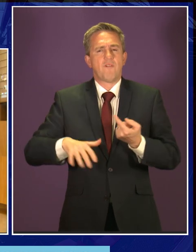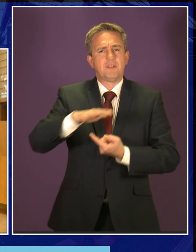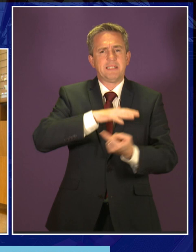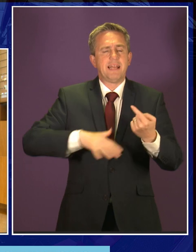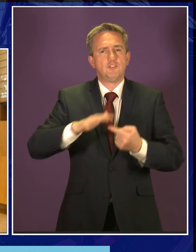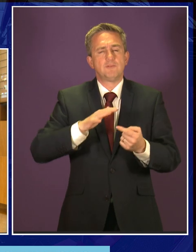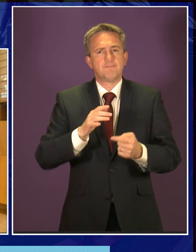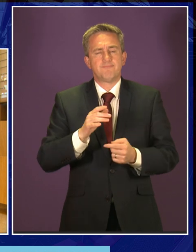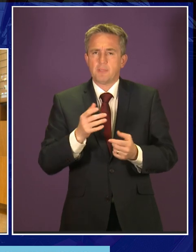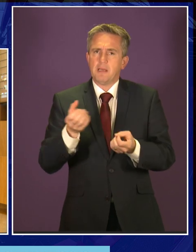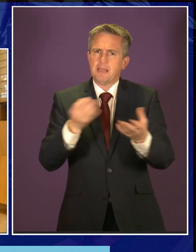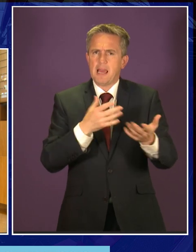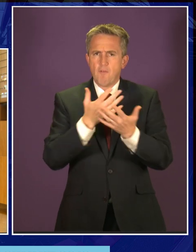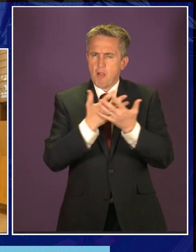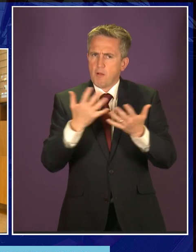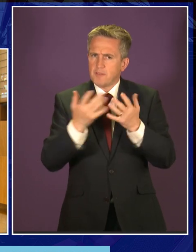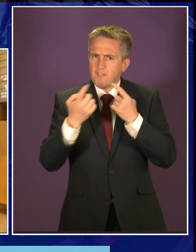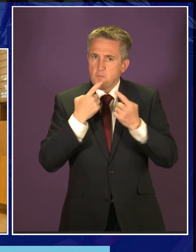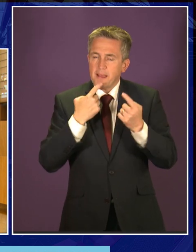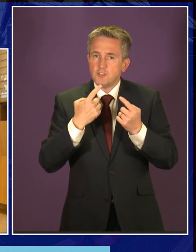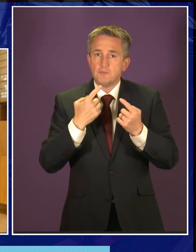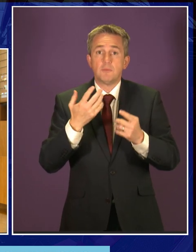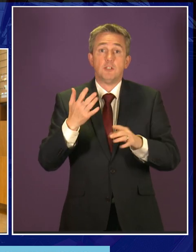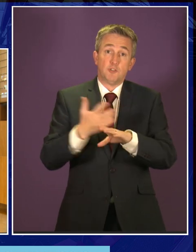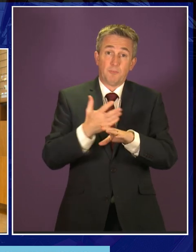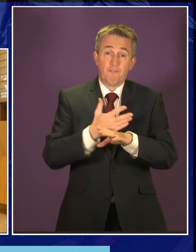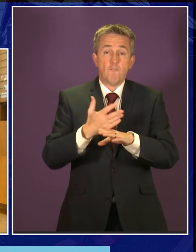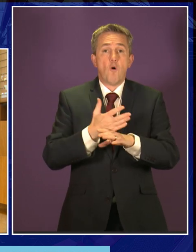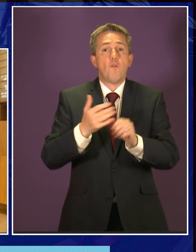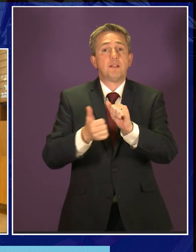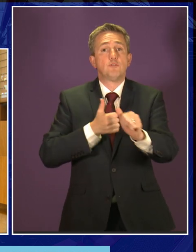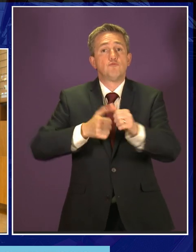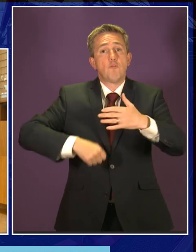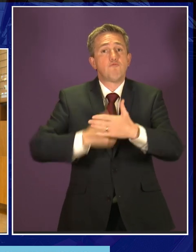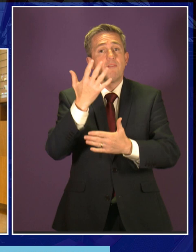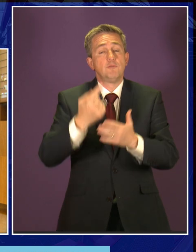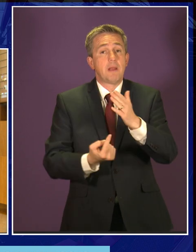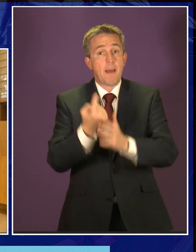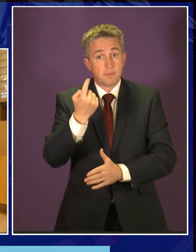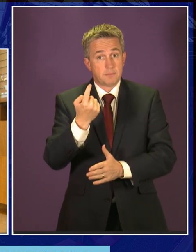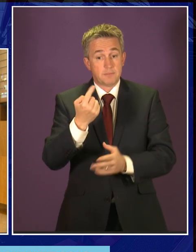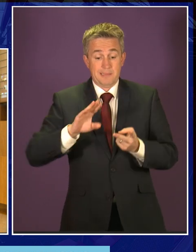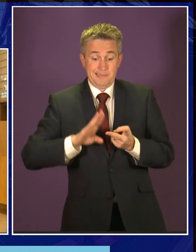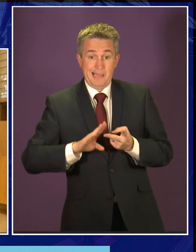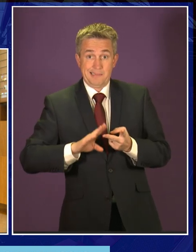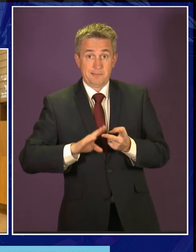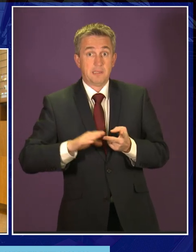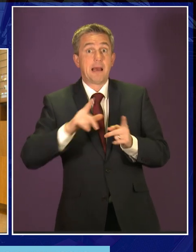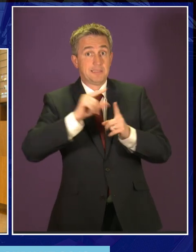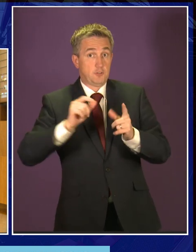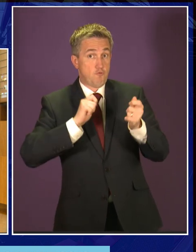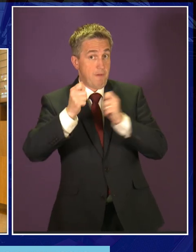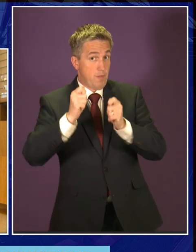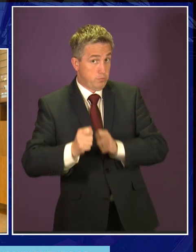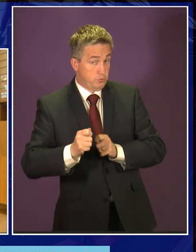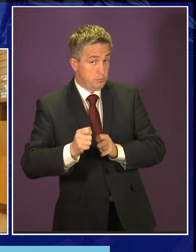seismic shift in economic thinking at the dawn of the Industrial Revolution. As we now ride the digital revolution, can